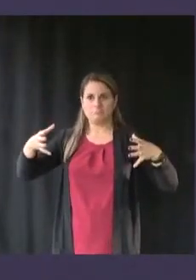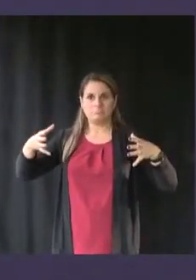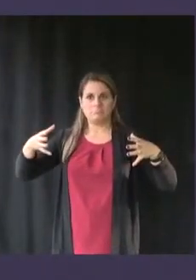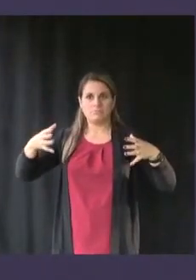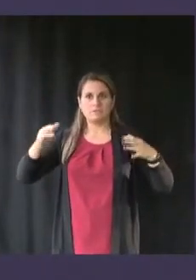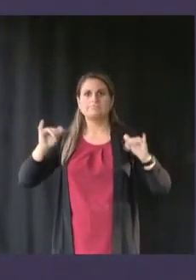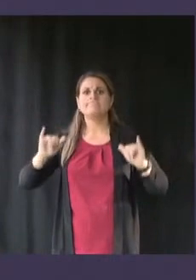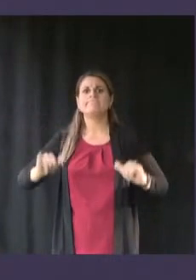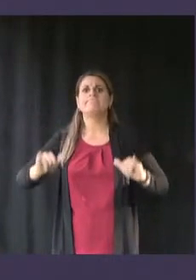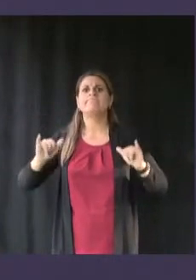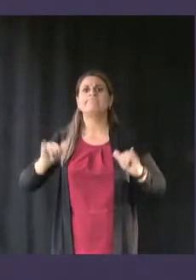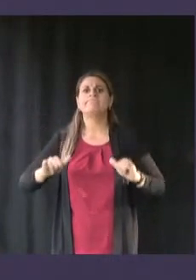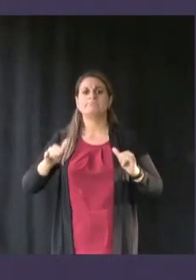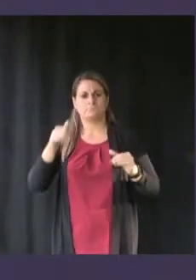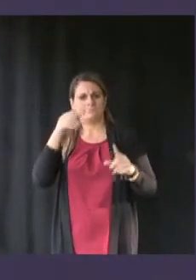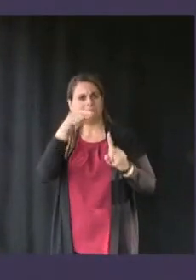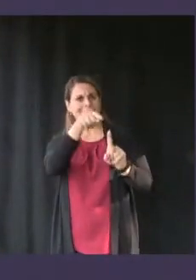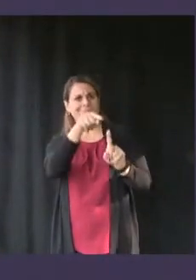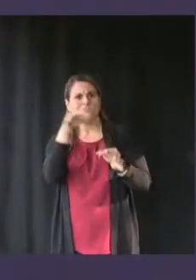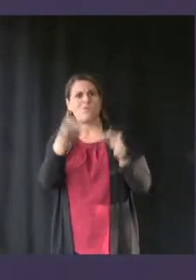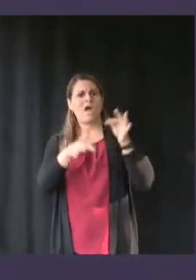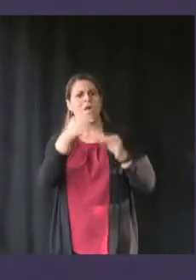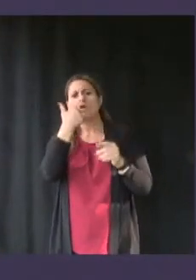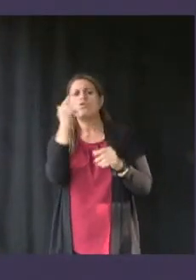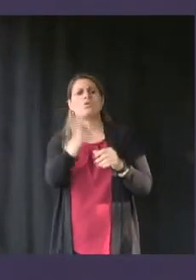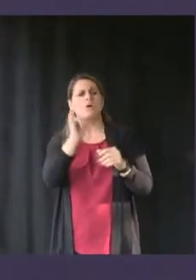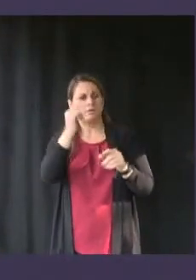what President Joe Biden has believed and